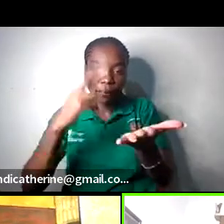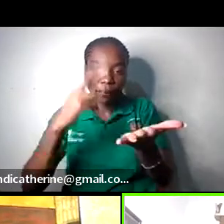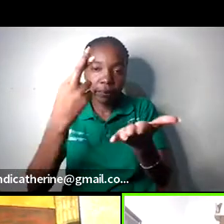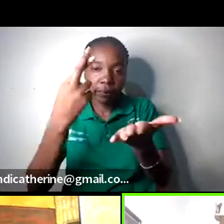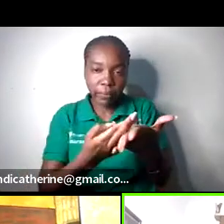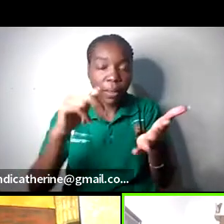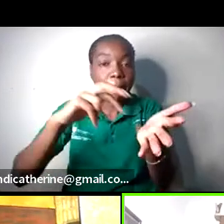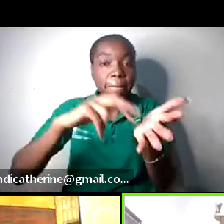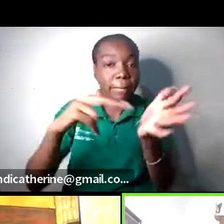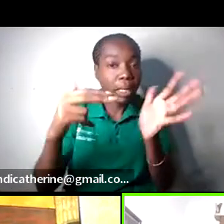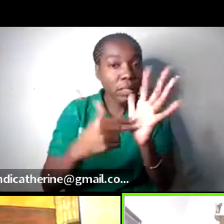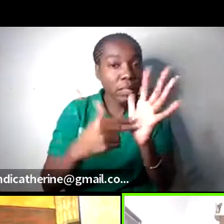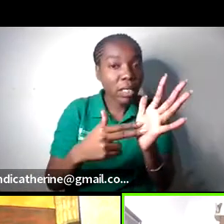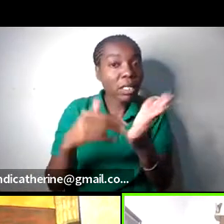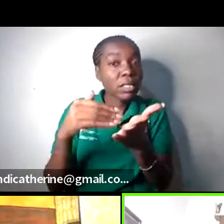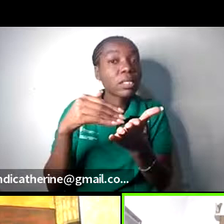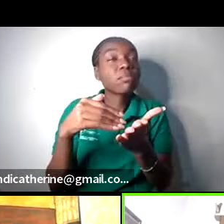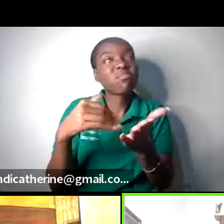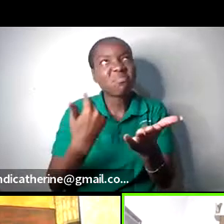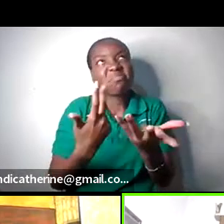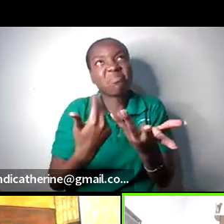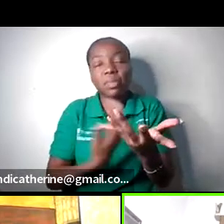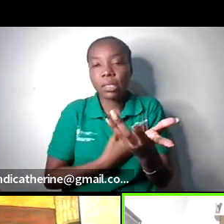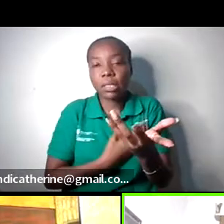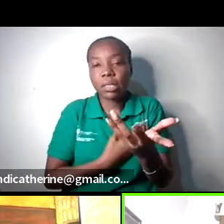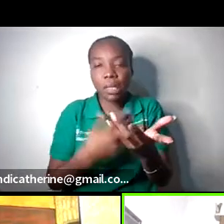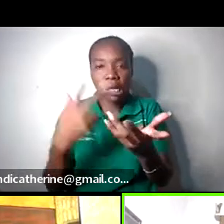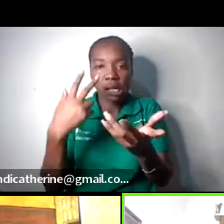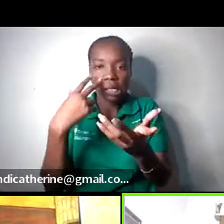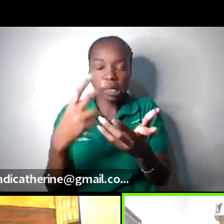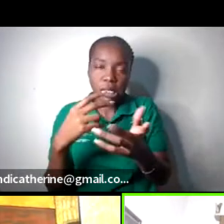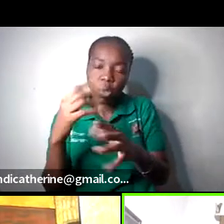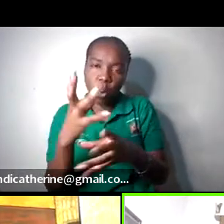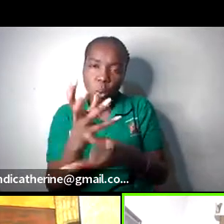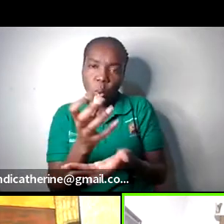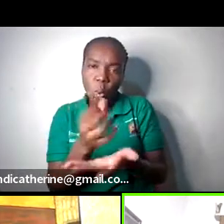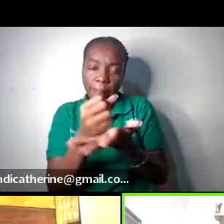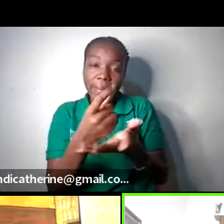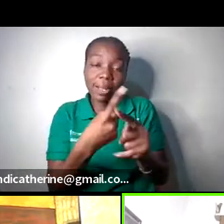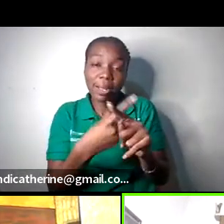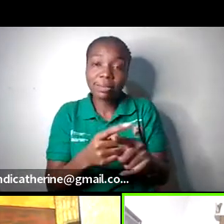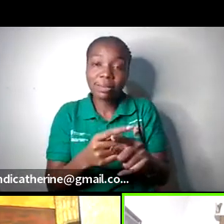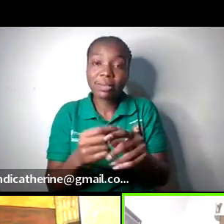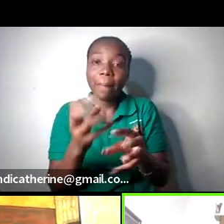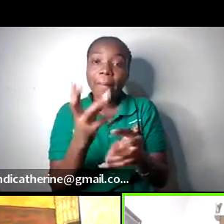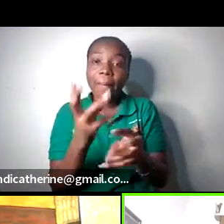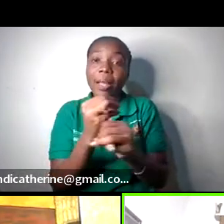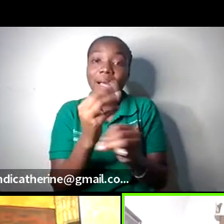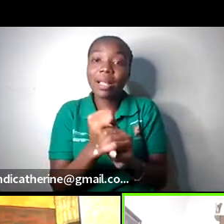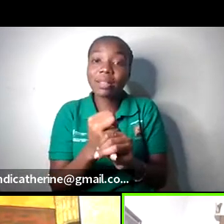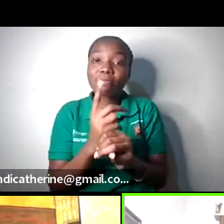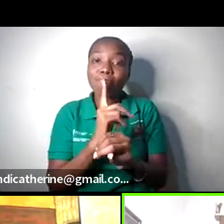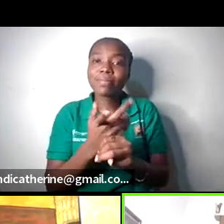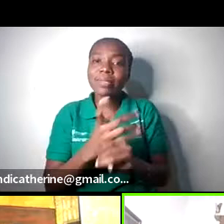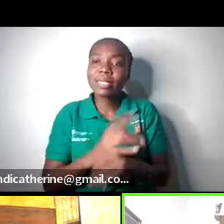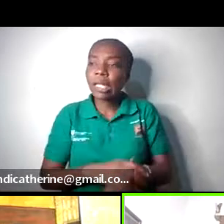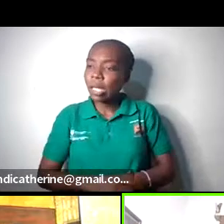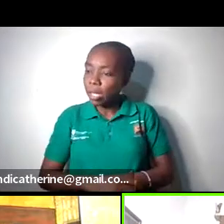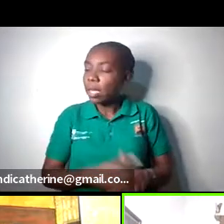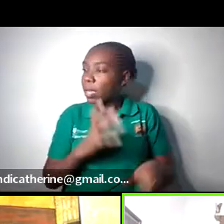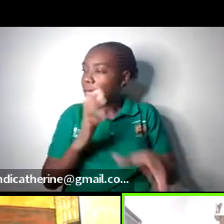to say the least, appalling. The statistic that was given is that by selling raw